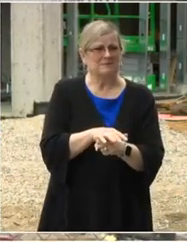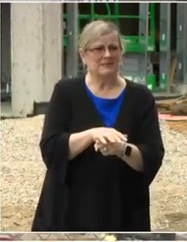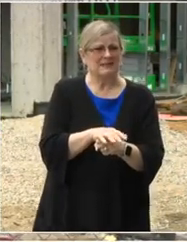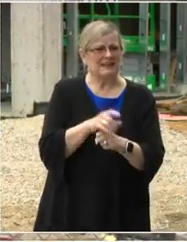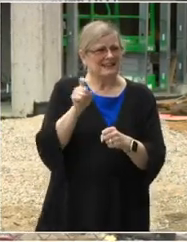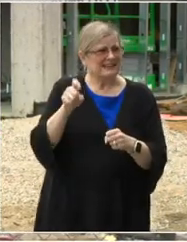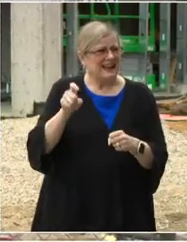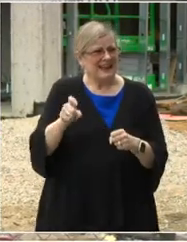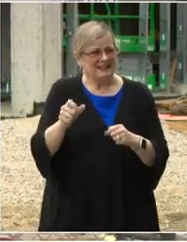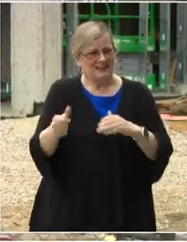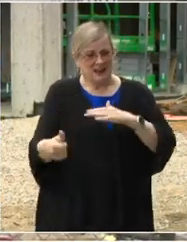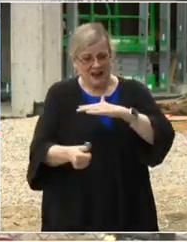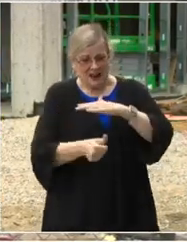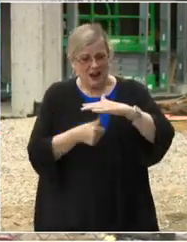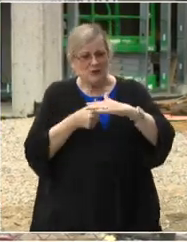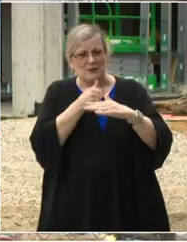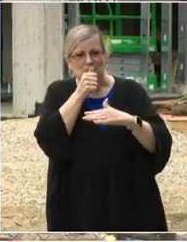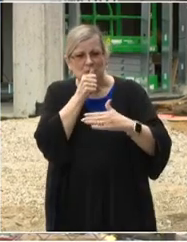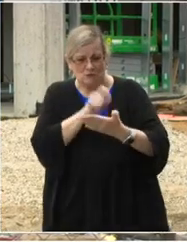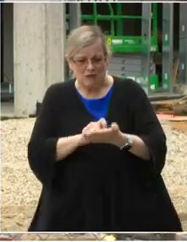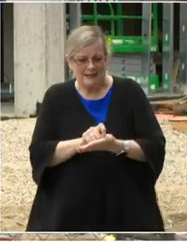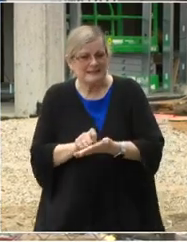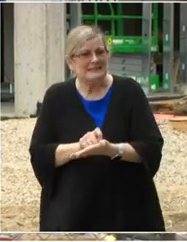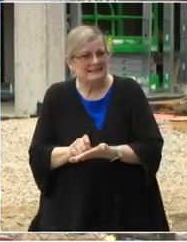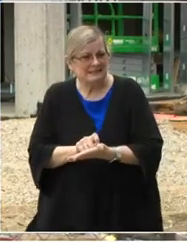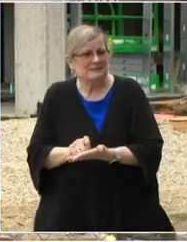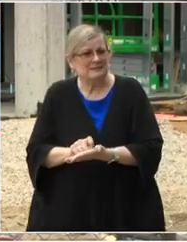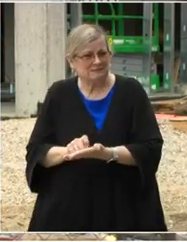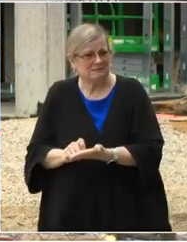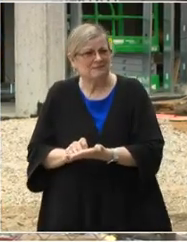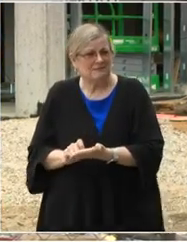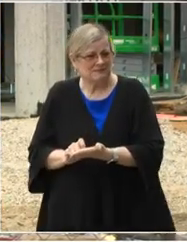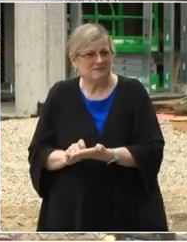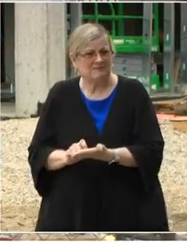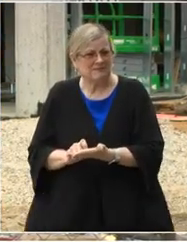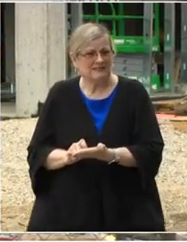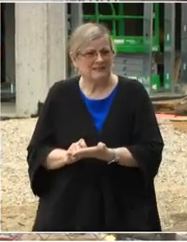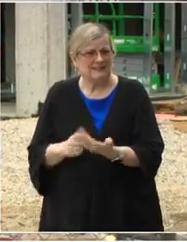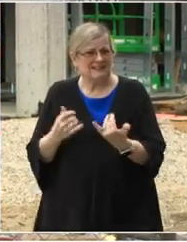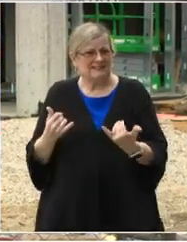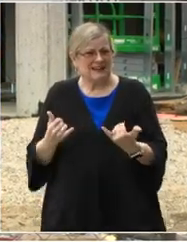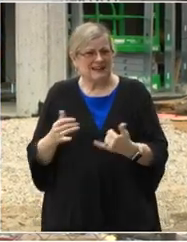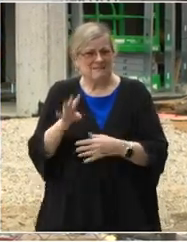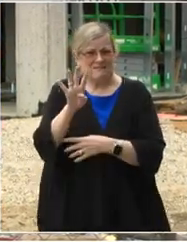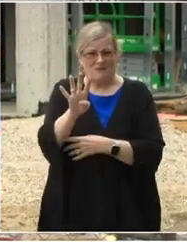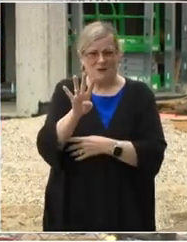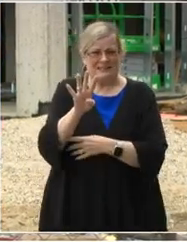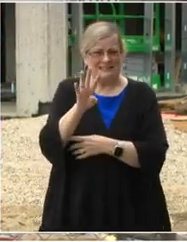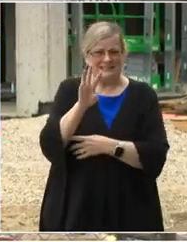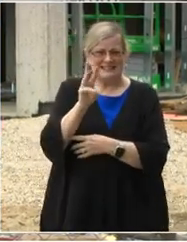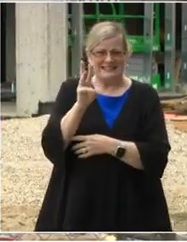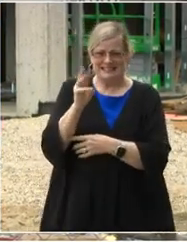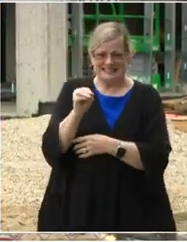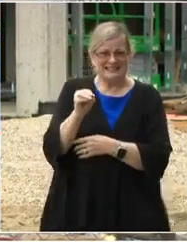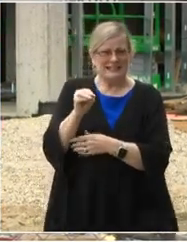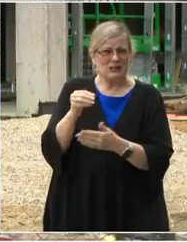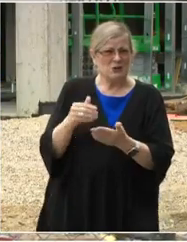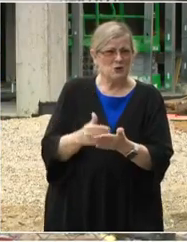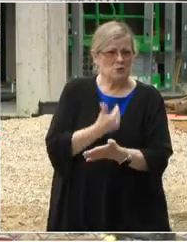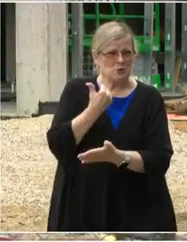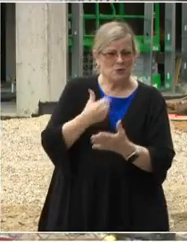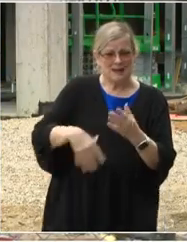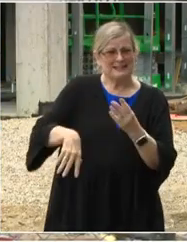such. So what is that going to be? 460 net new units will be added to our totals for